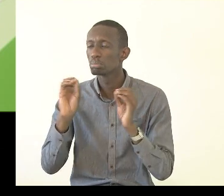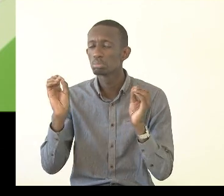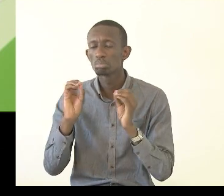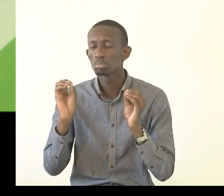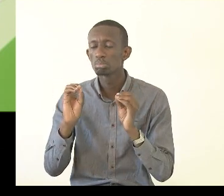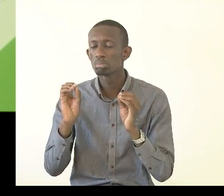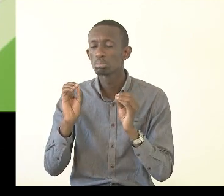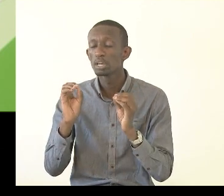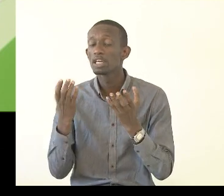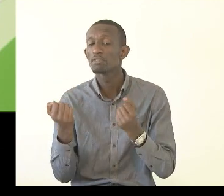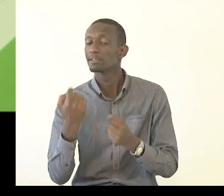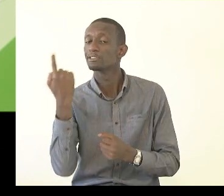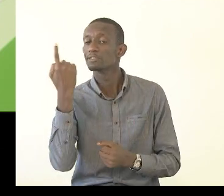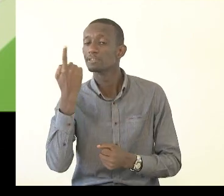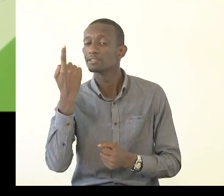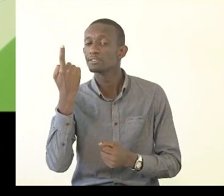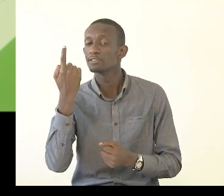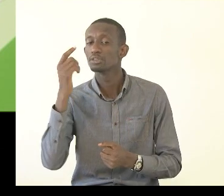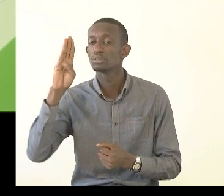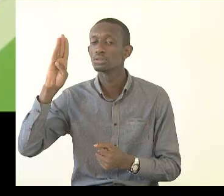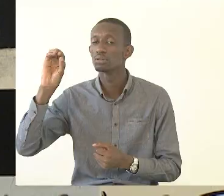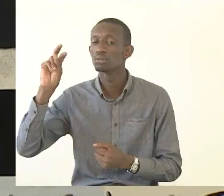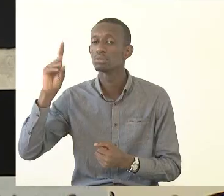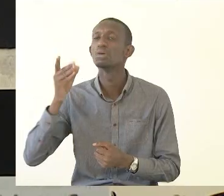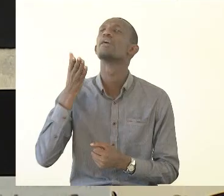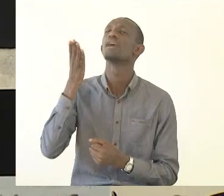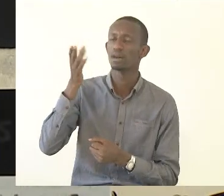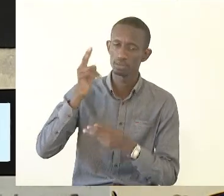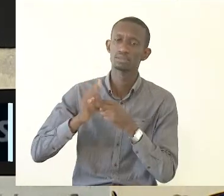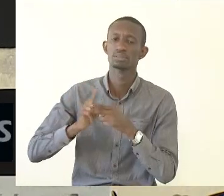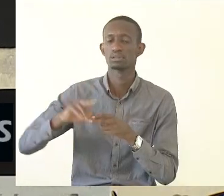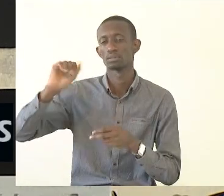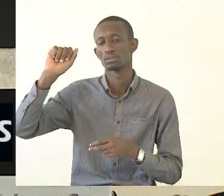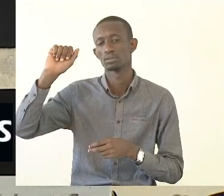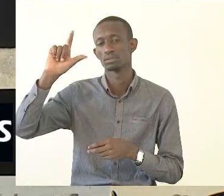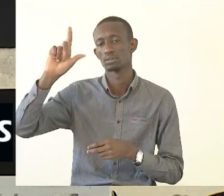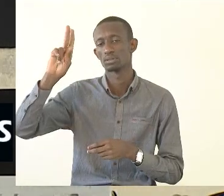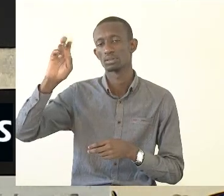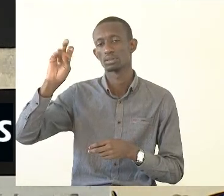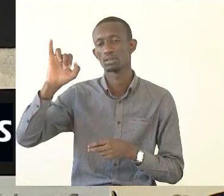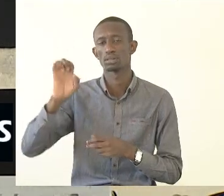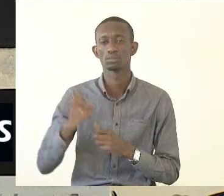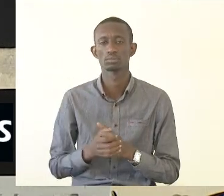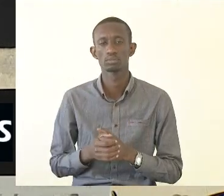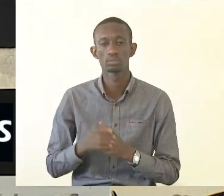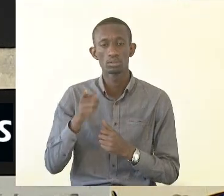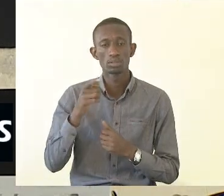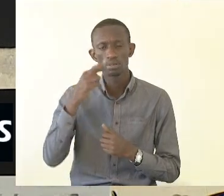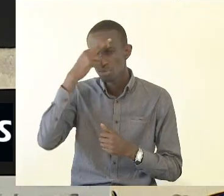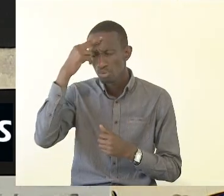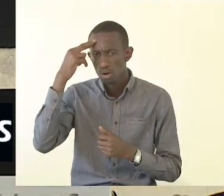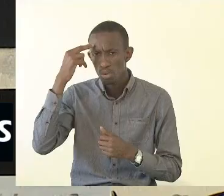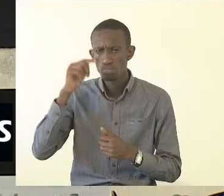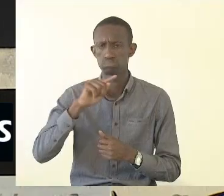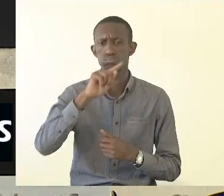all throughout, and therefore this is an alkane. And remember, because it is cyclic, it is in a